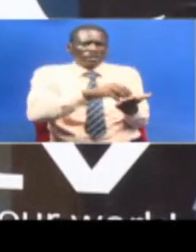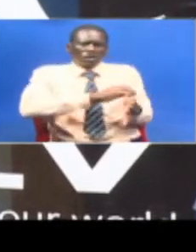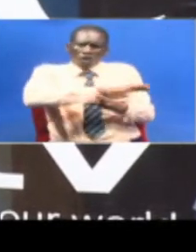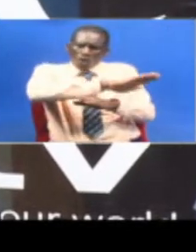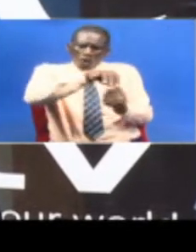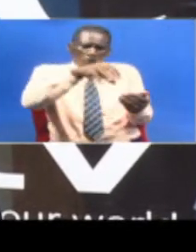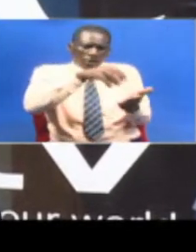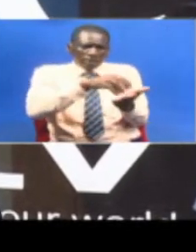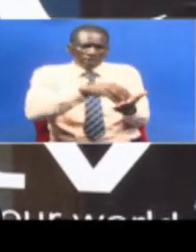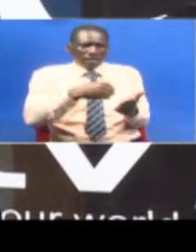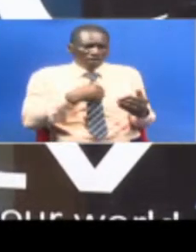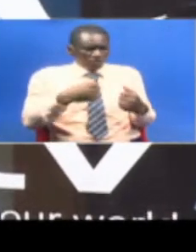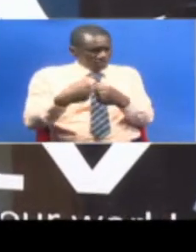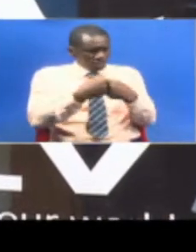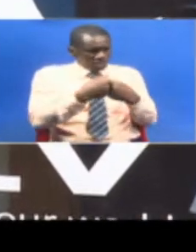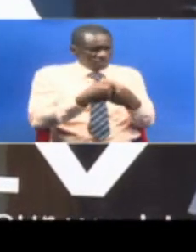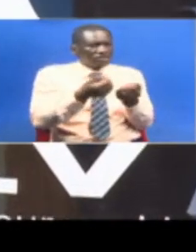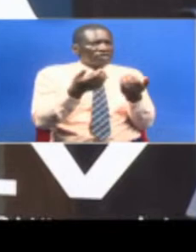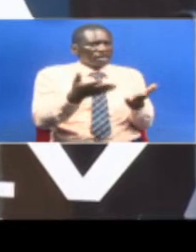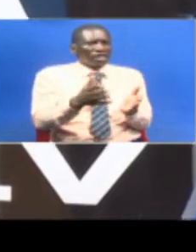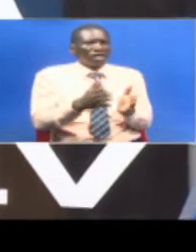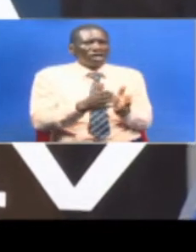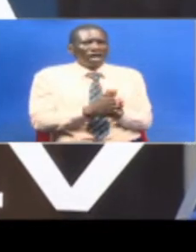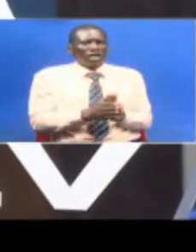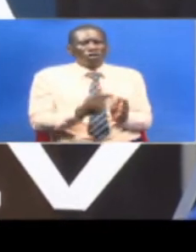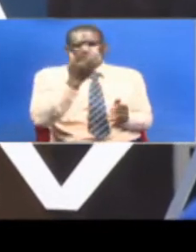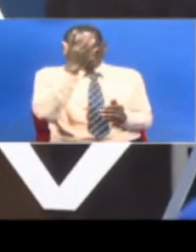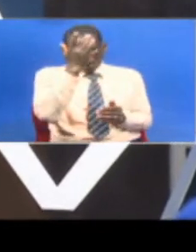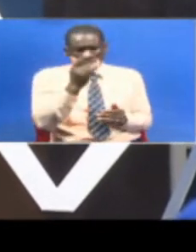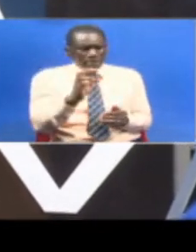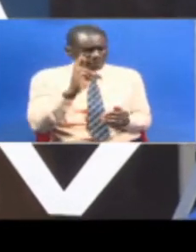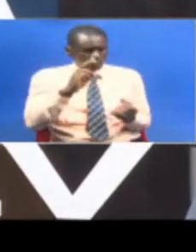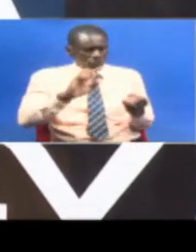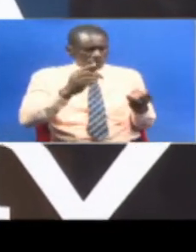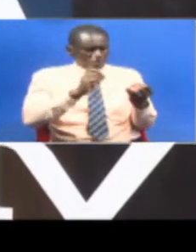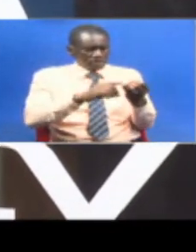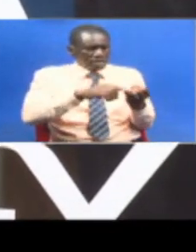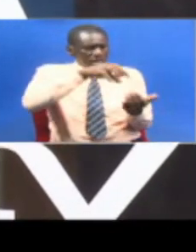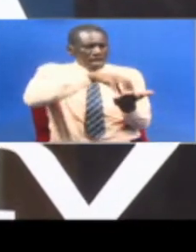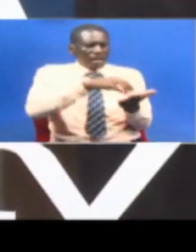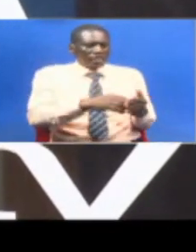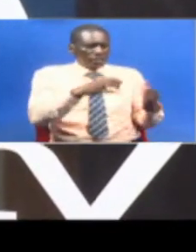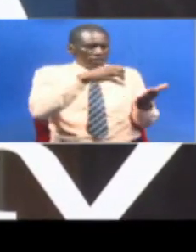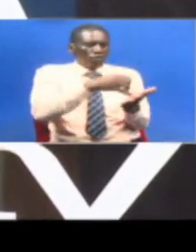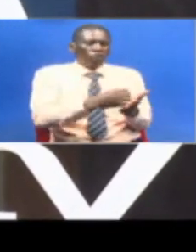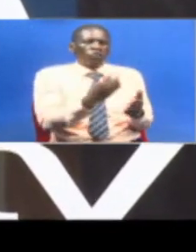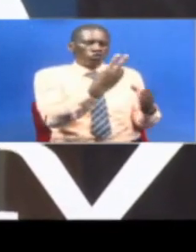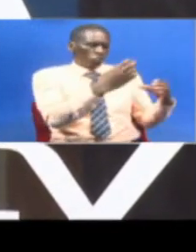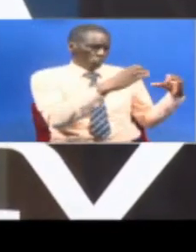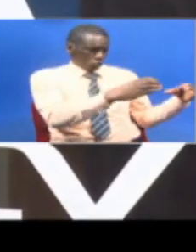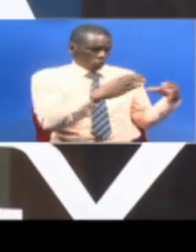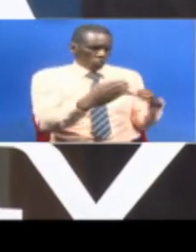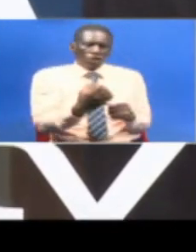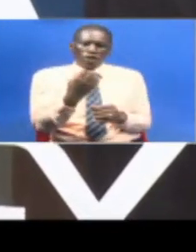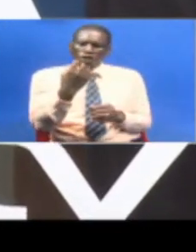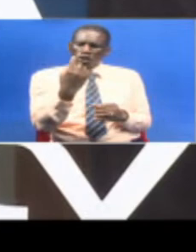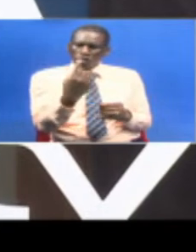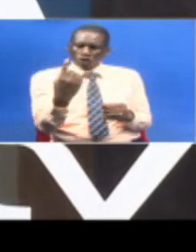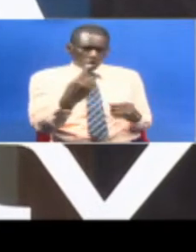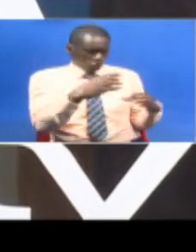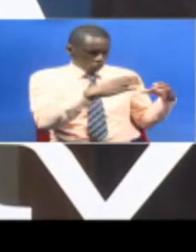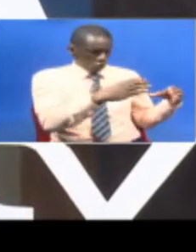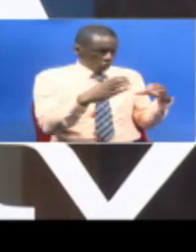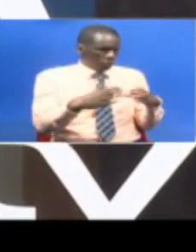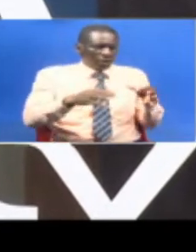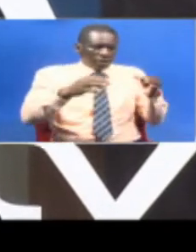as a pressure, and why? Because a case involves two parties, and each of the parties expects a